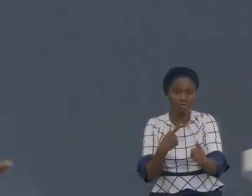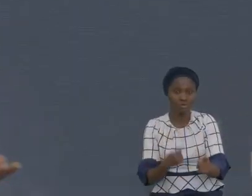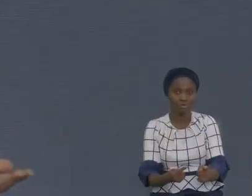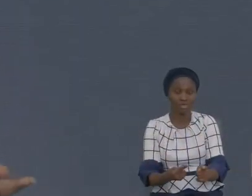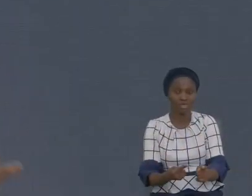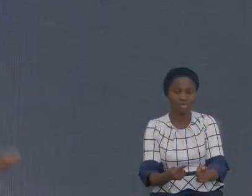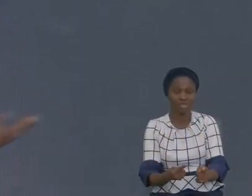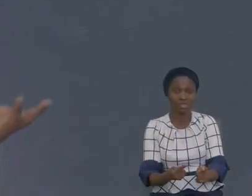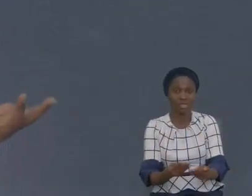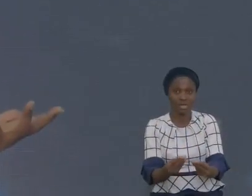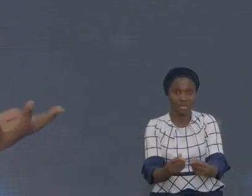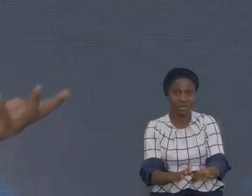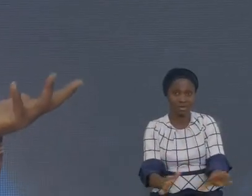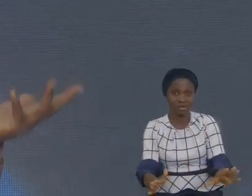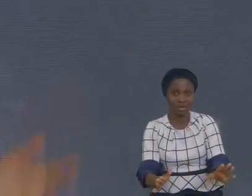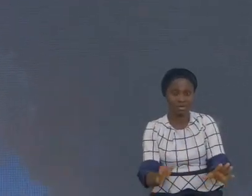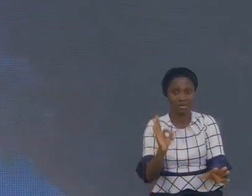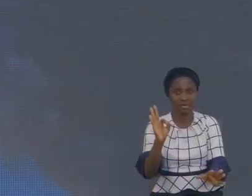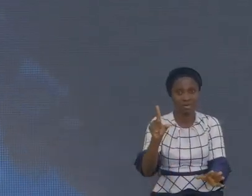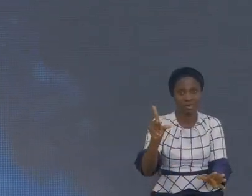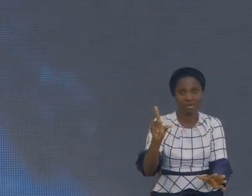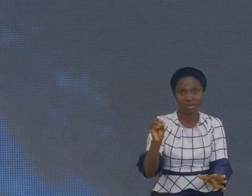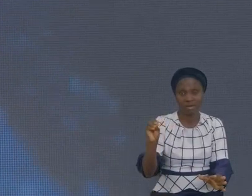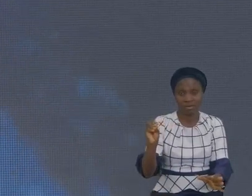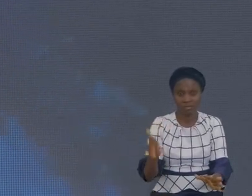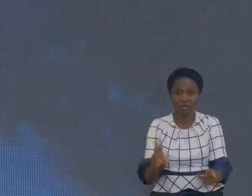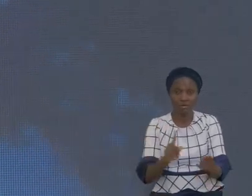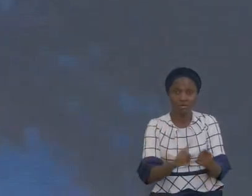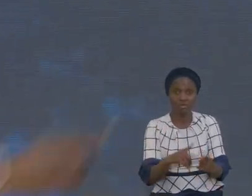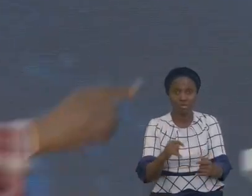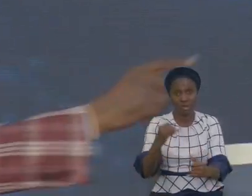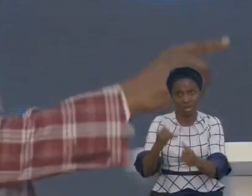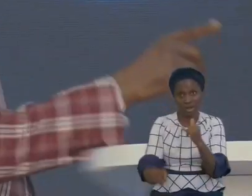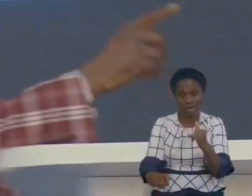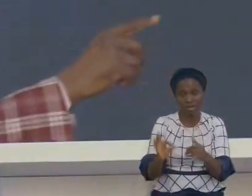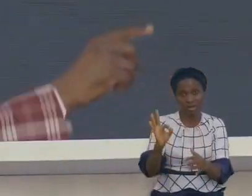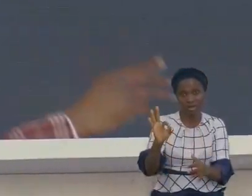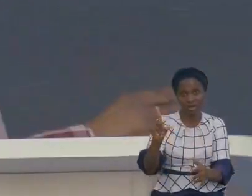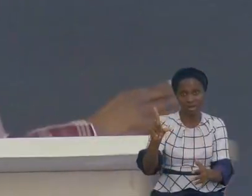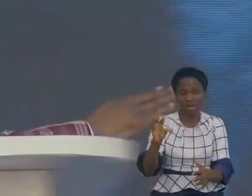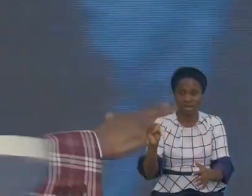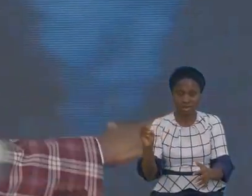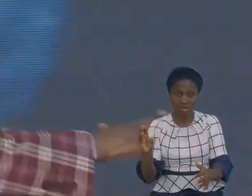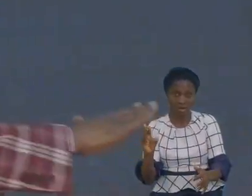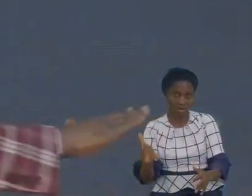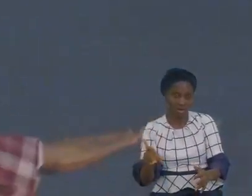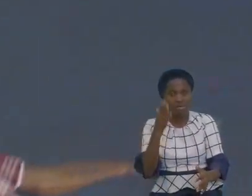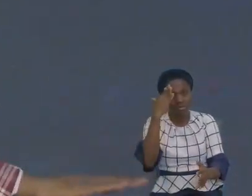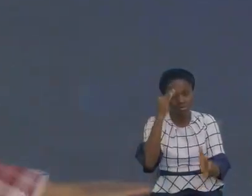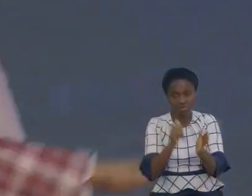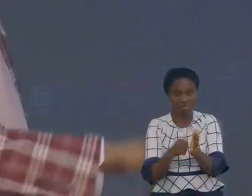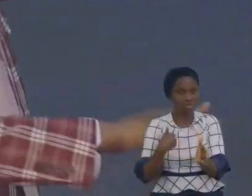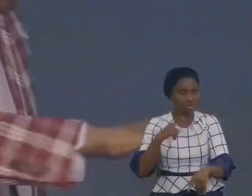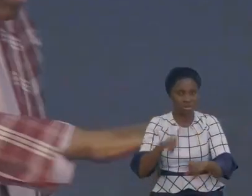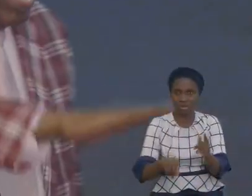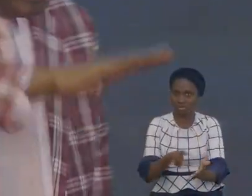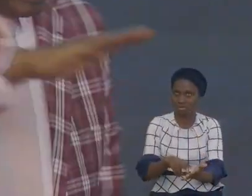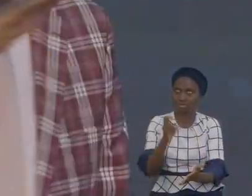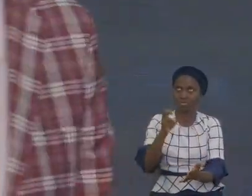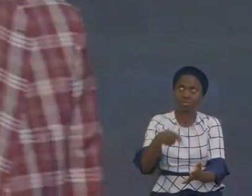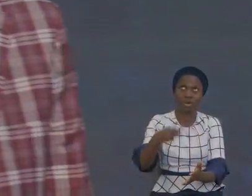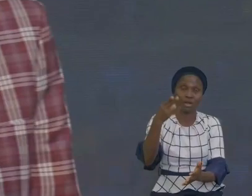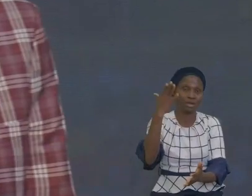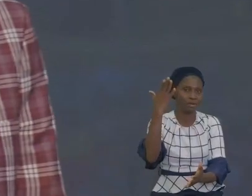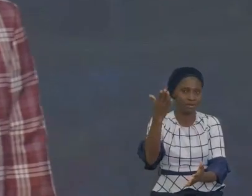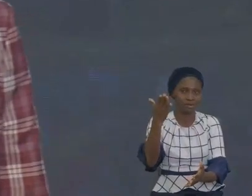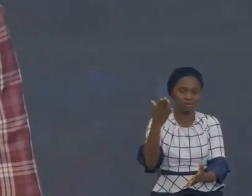he knows we cannot jump up higher. And so they built the